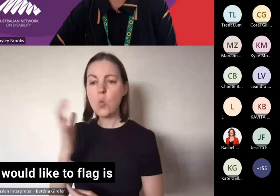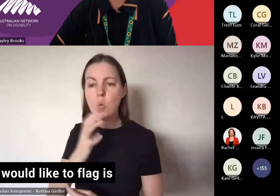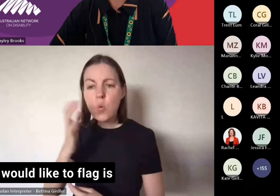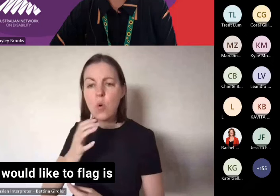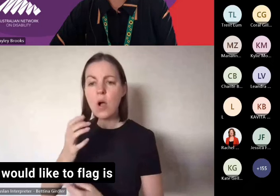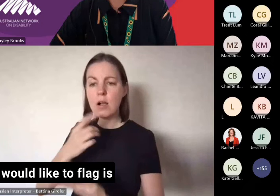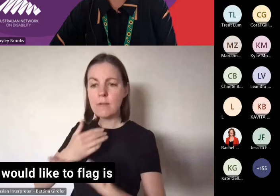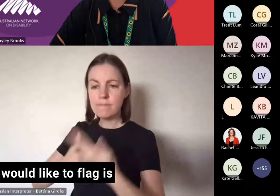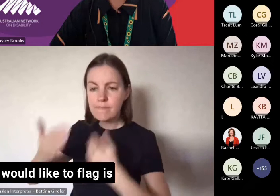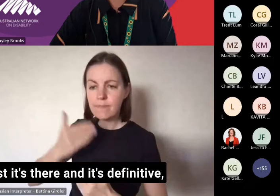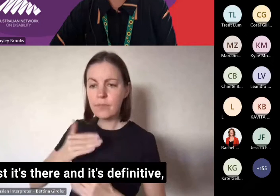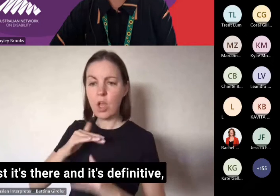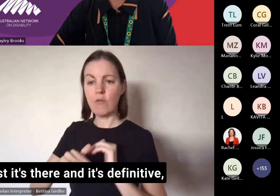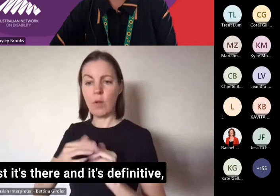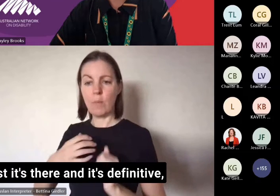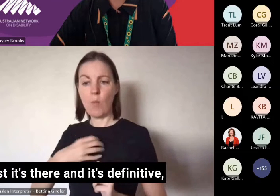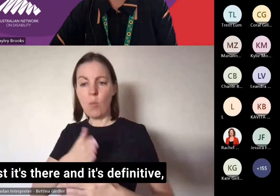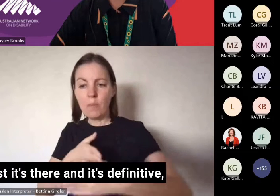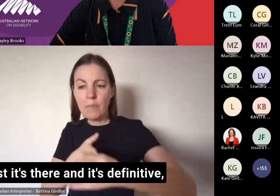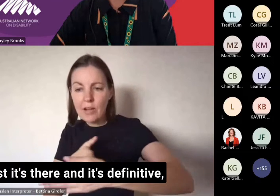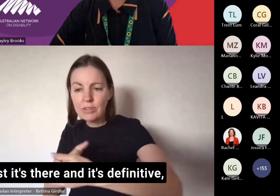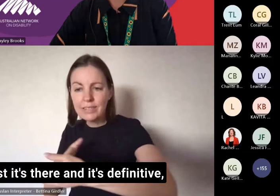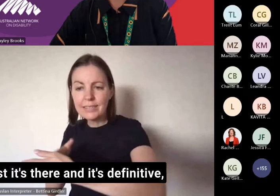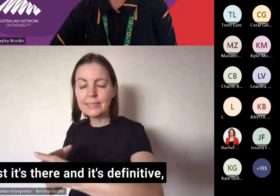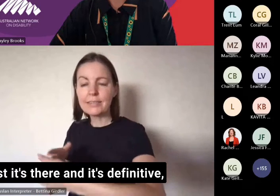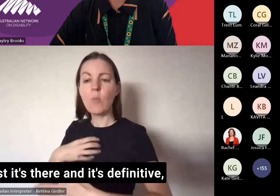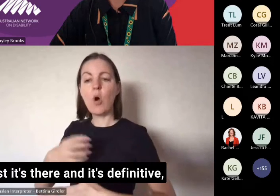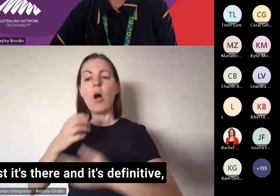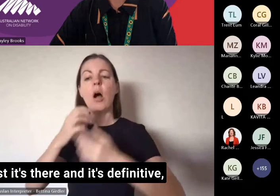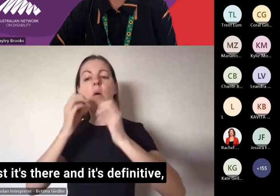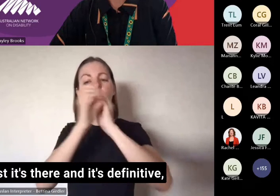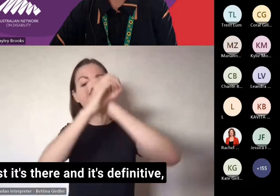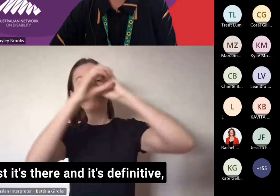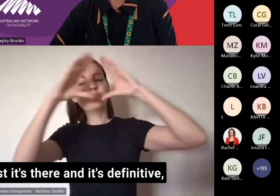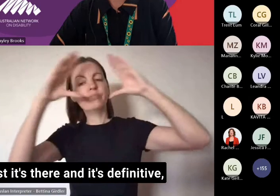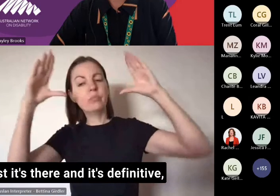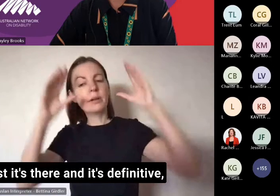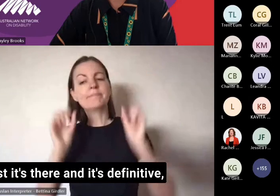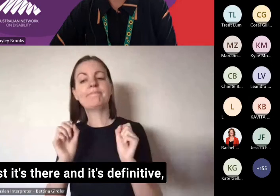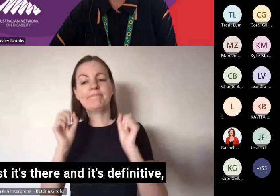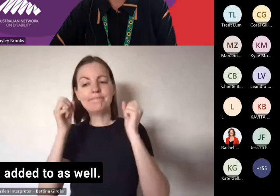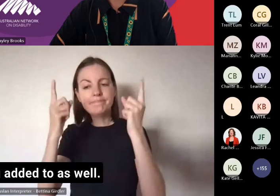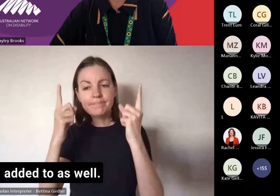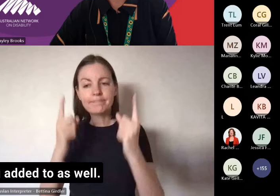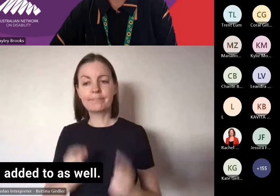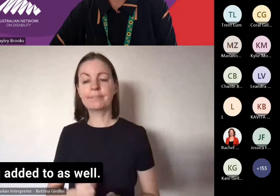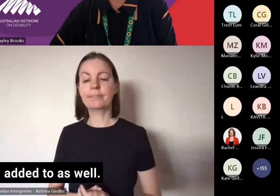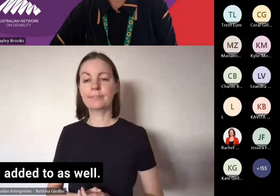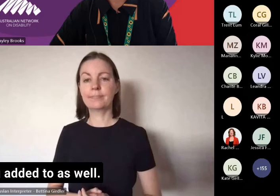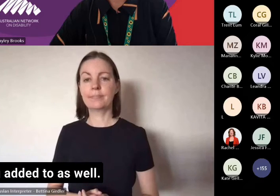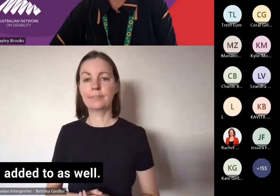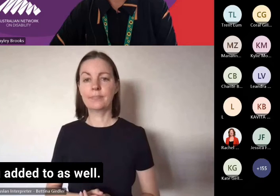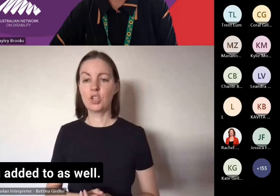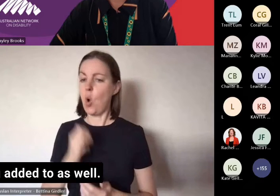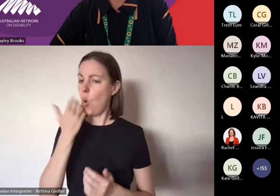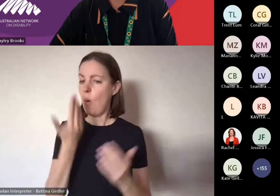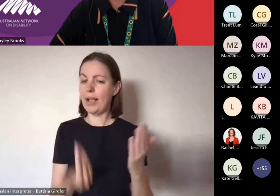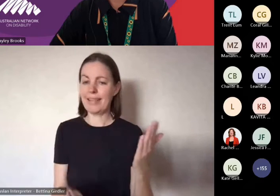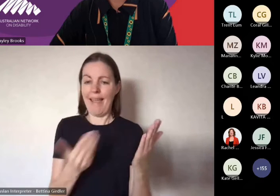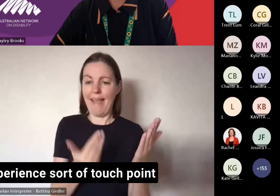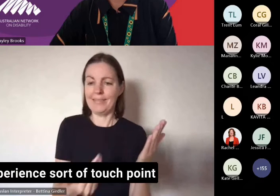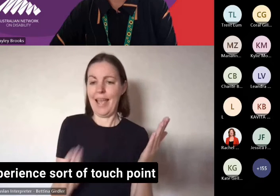And what I would like to flag is our framework, whilst it's there and it's it's definitive, it's being added to as well